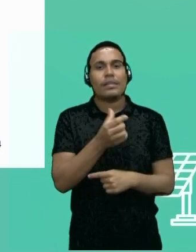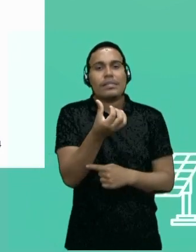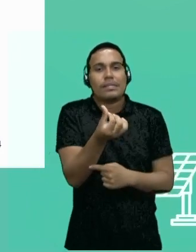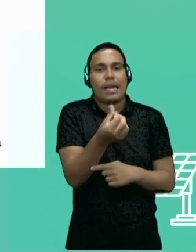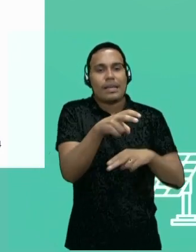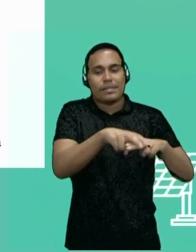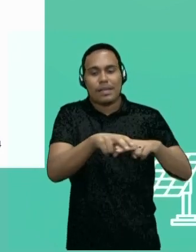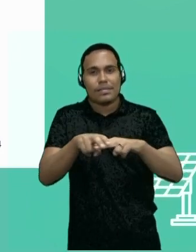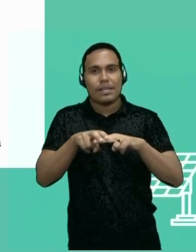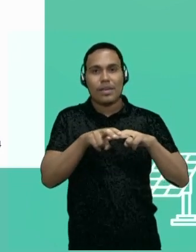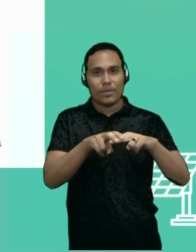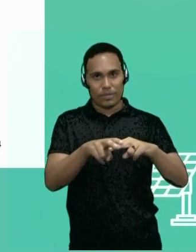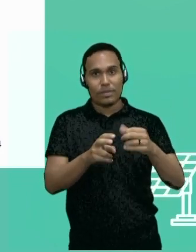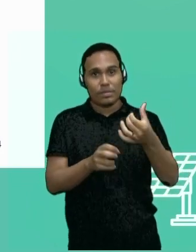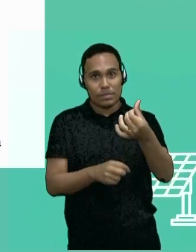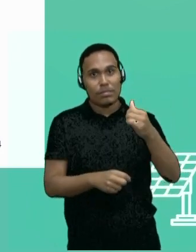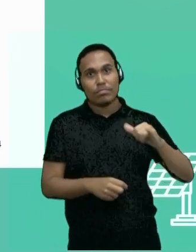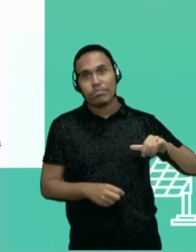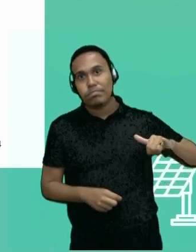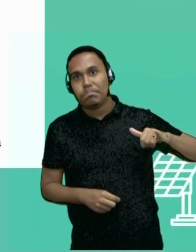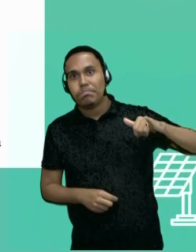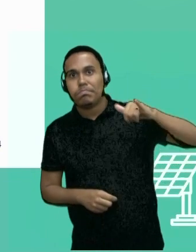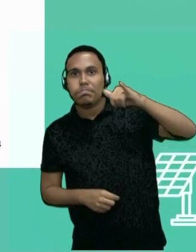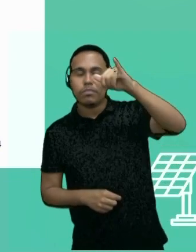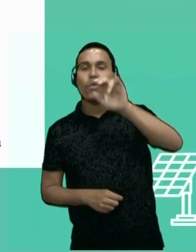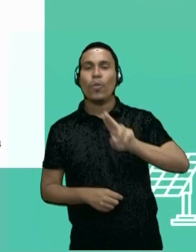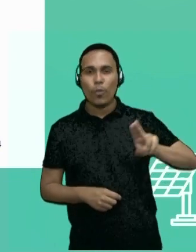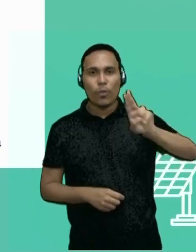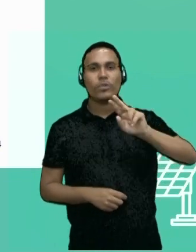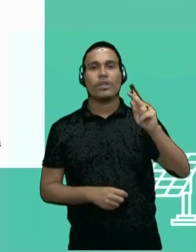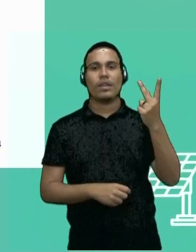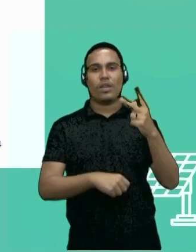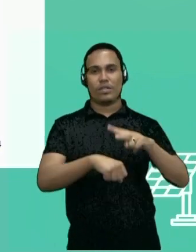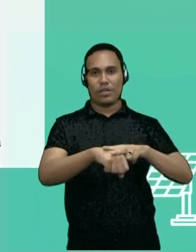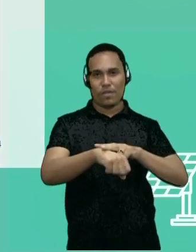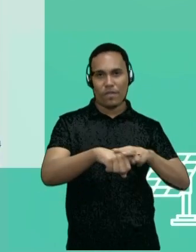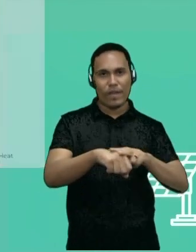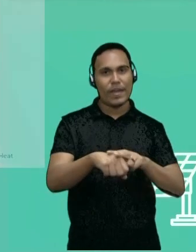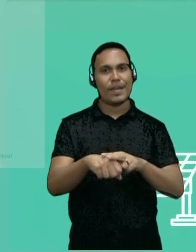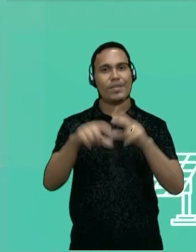comes to the decarbonization of aviation and airlines.